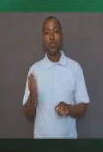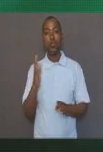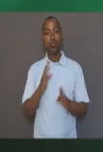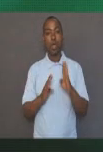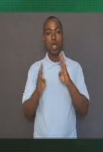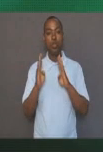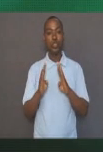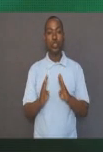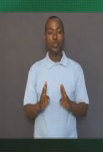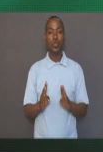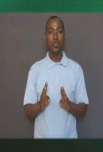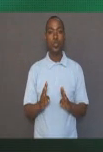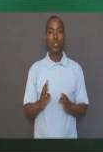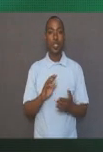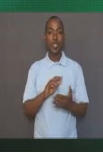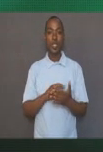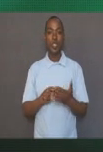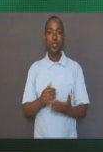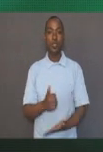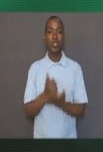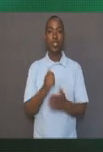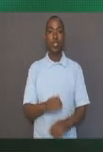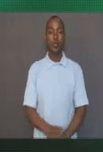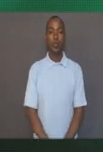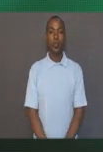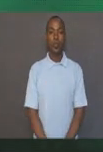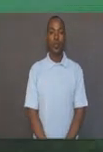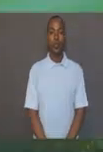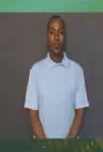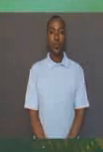discuss ideas and to develop theories with.